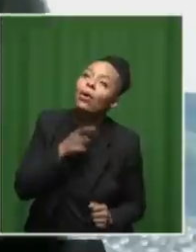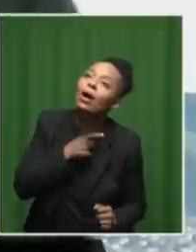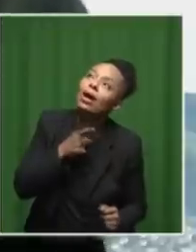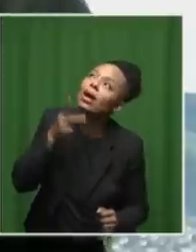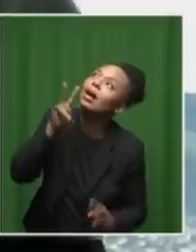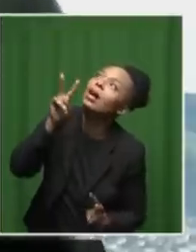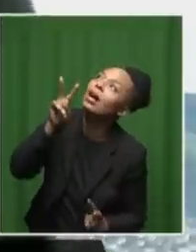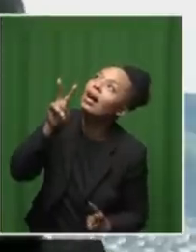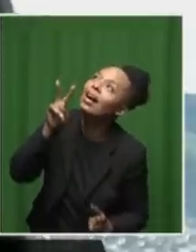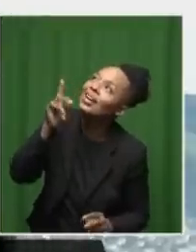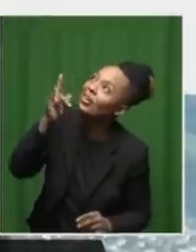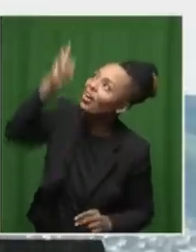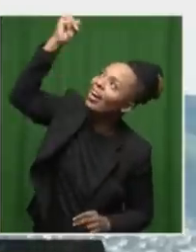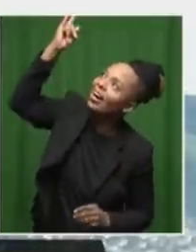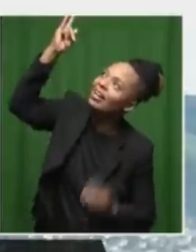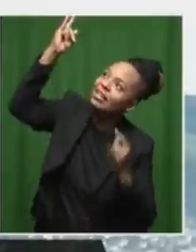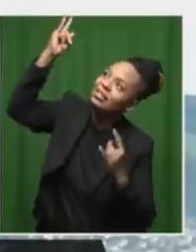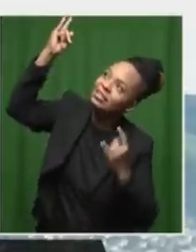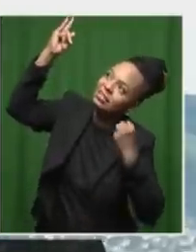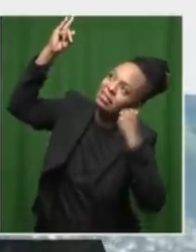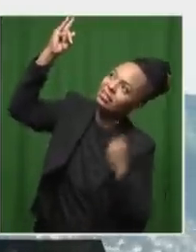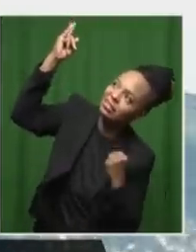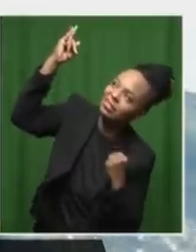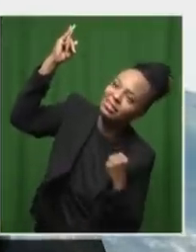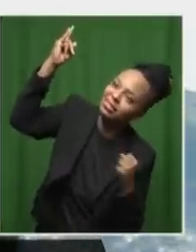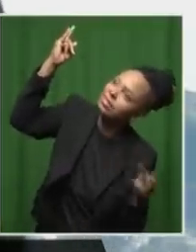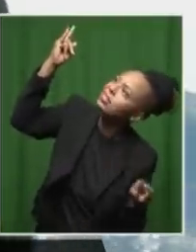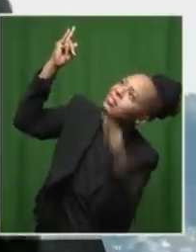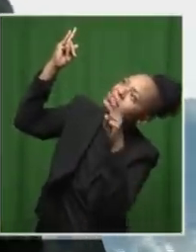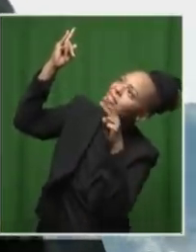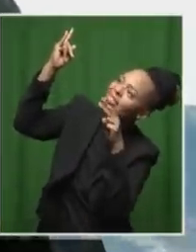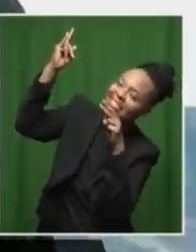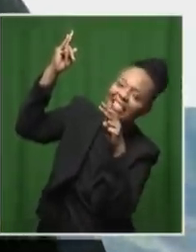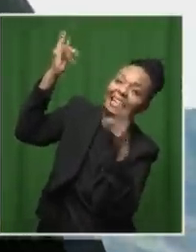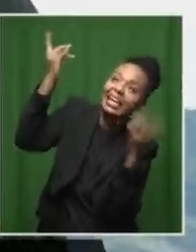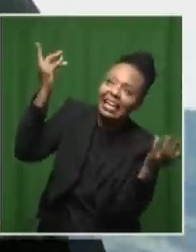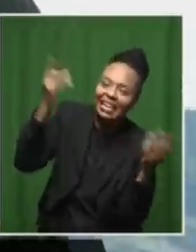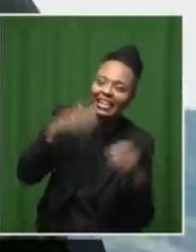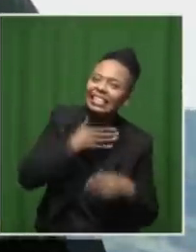and yeah, I just need to give my neck a bit of a rest, yeah. And with